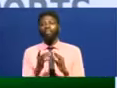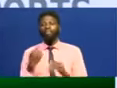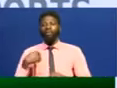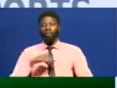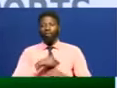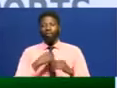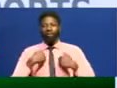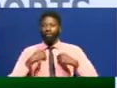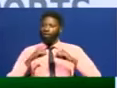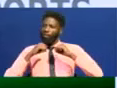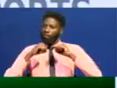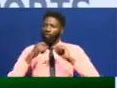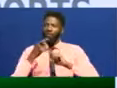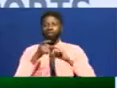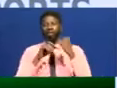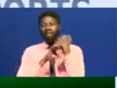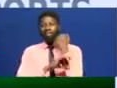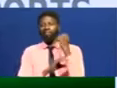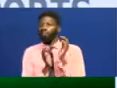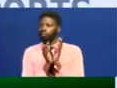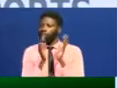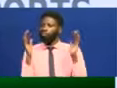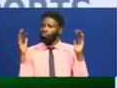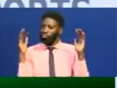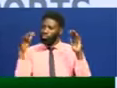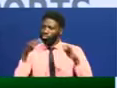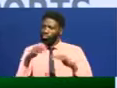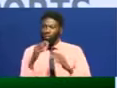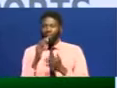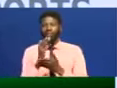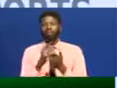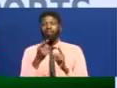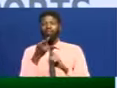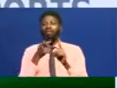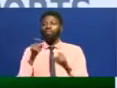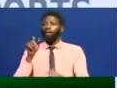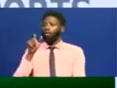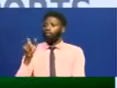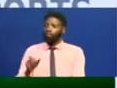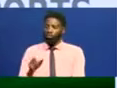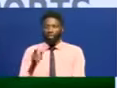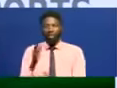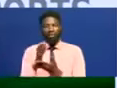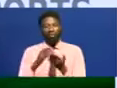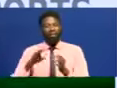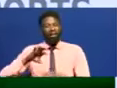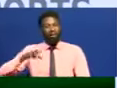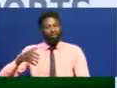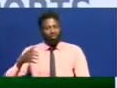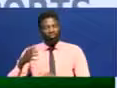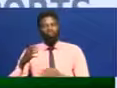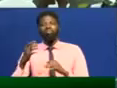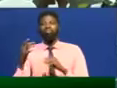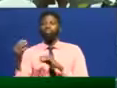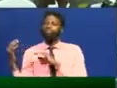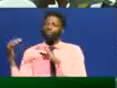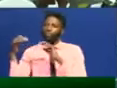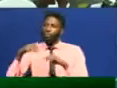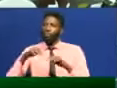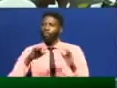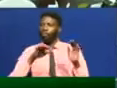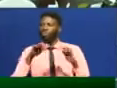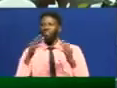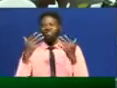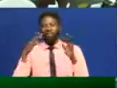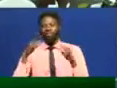officers from across the country. We have officers that have come from the regions, from the counties, who have joined us for this. And I'm